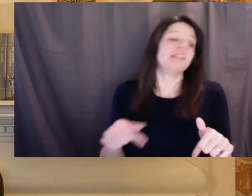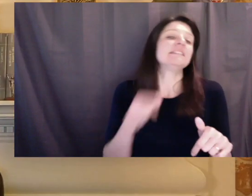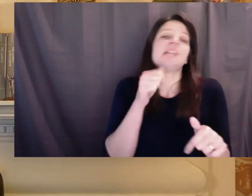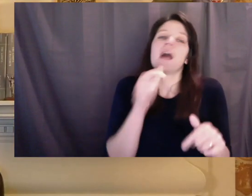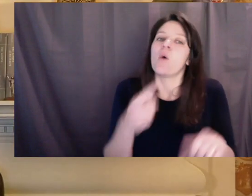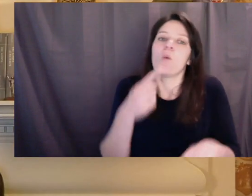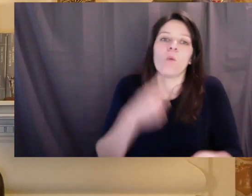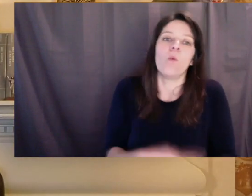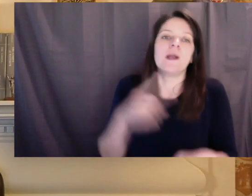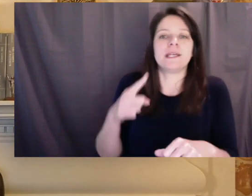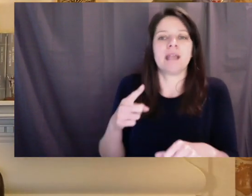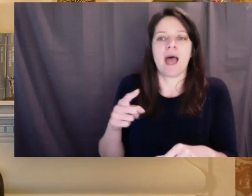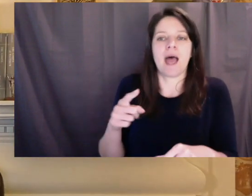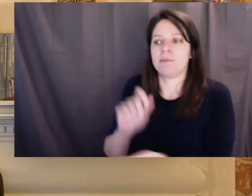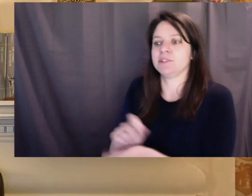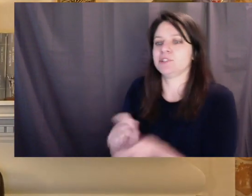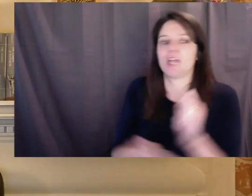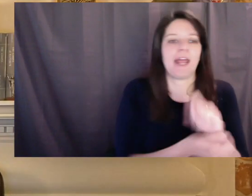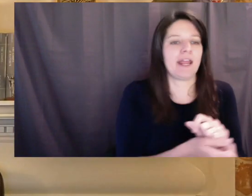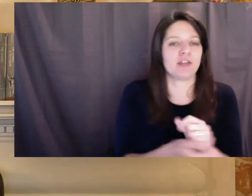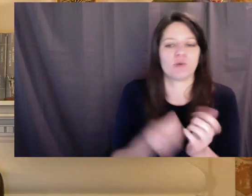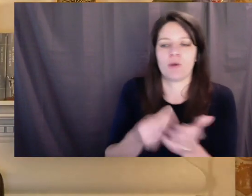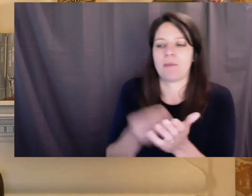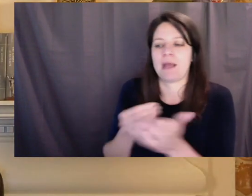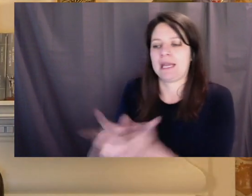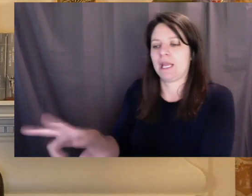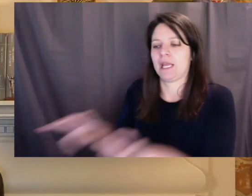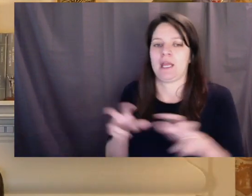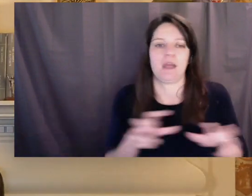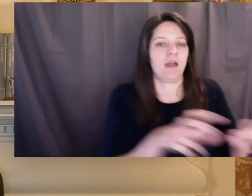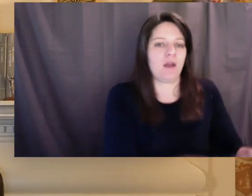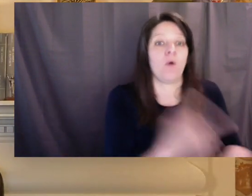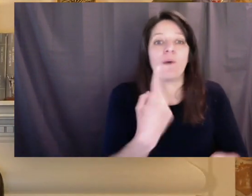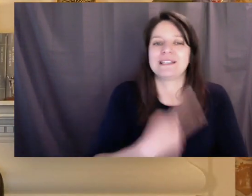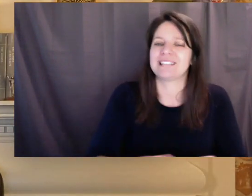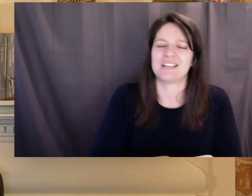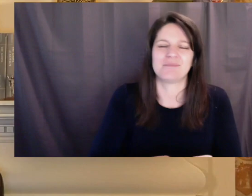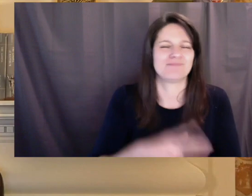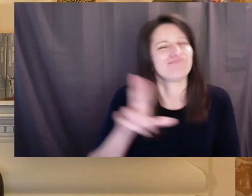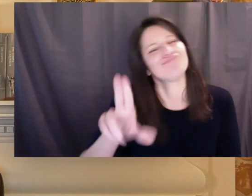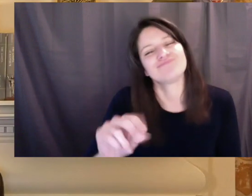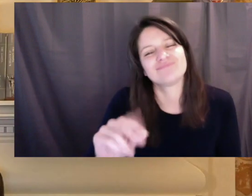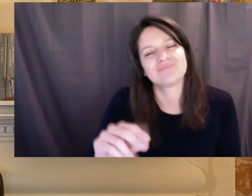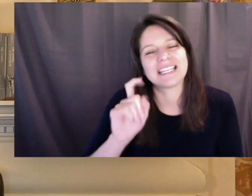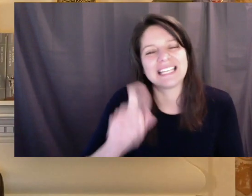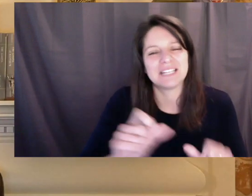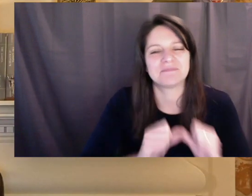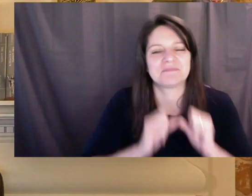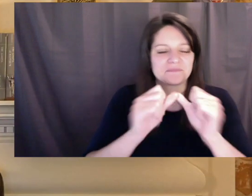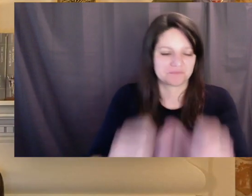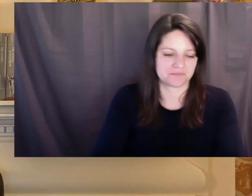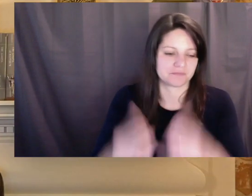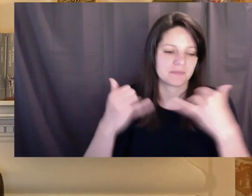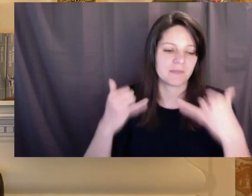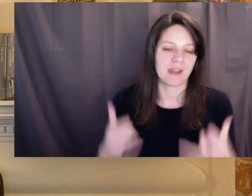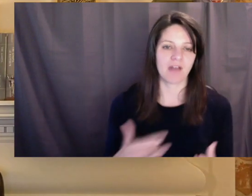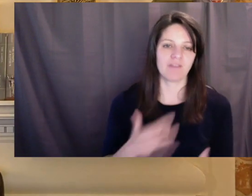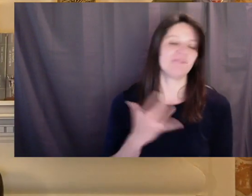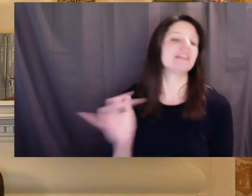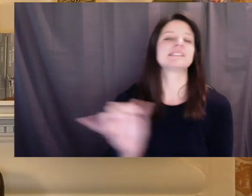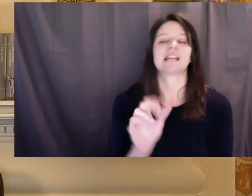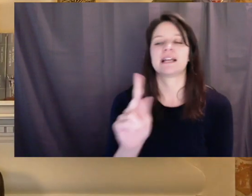once. It's not about diverting money one time. It's about really changing systems. And we're having